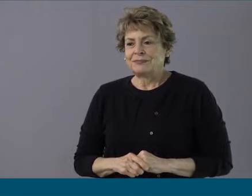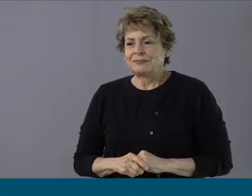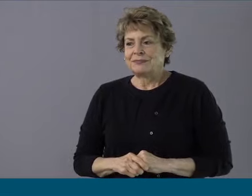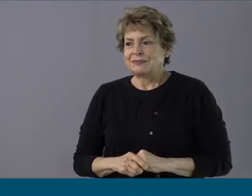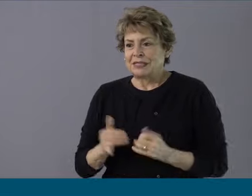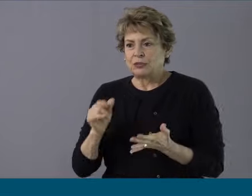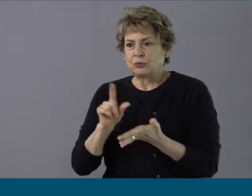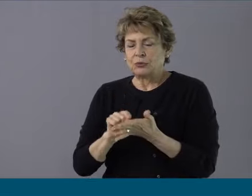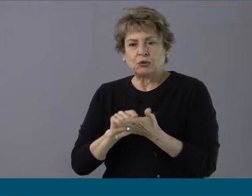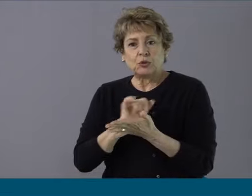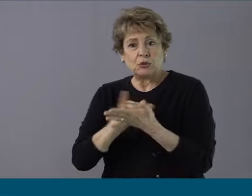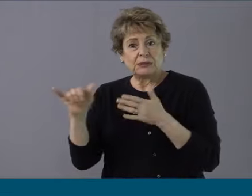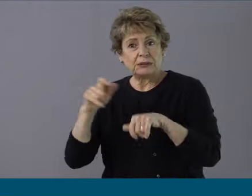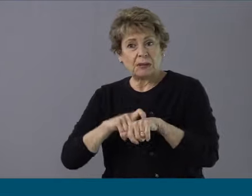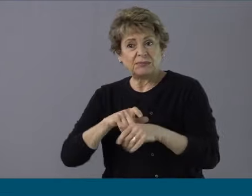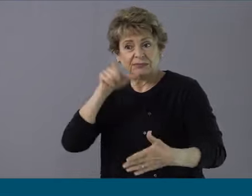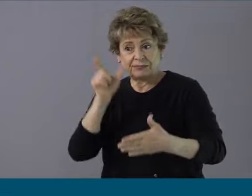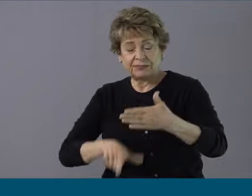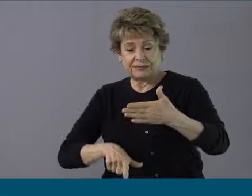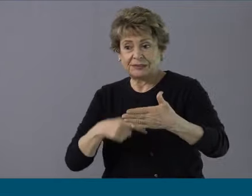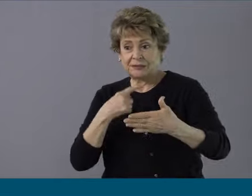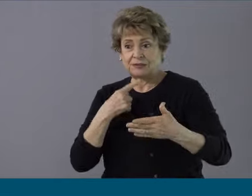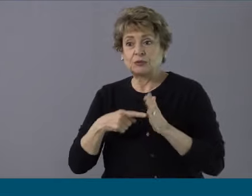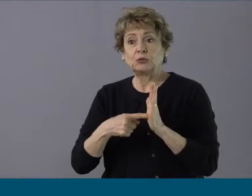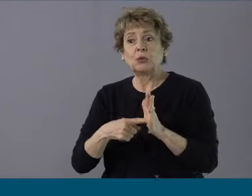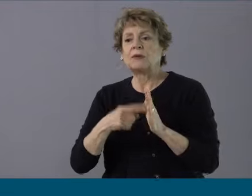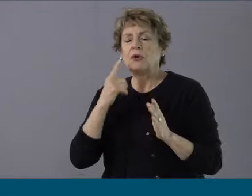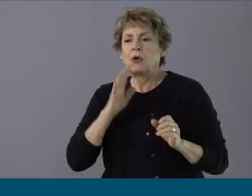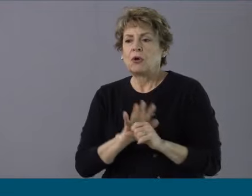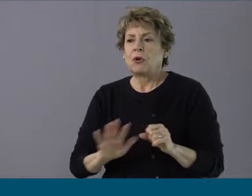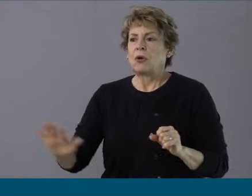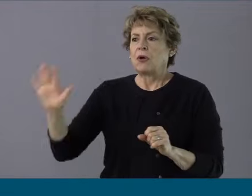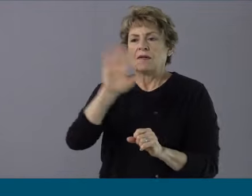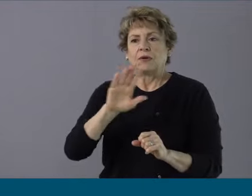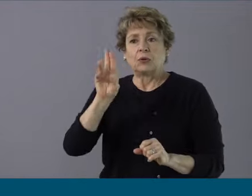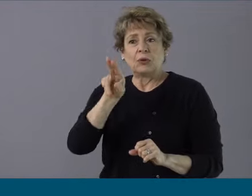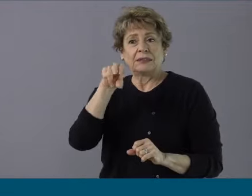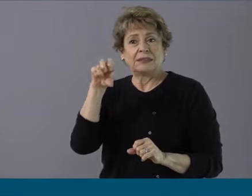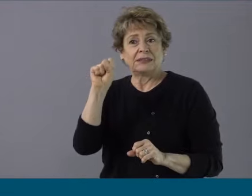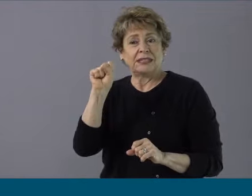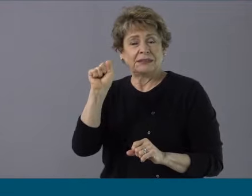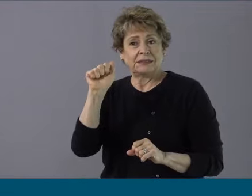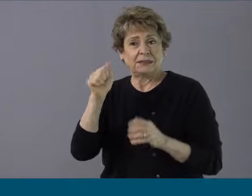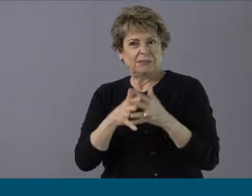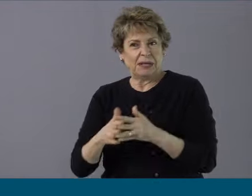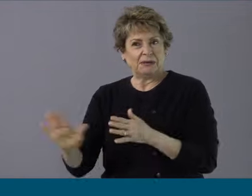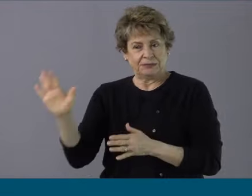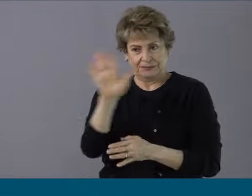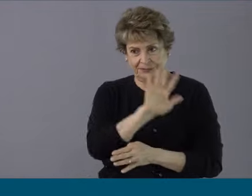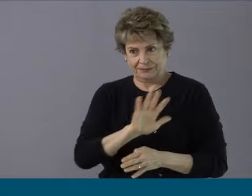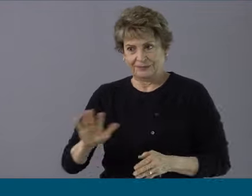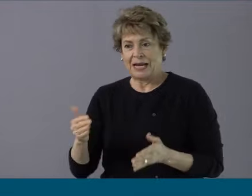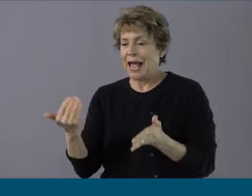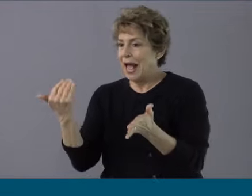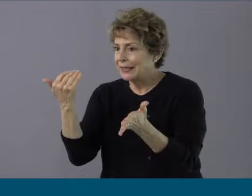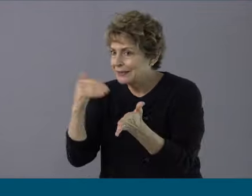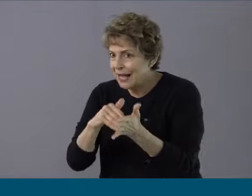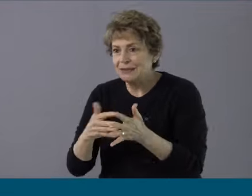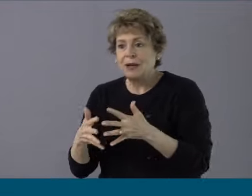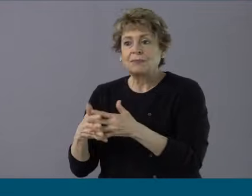what's happening across the country. You can see our nation flat in April, May, and